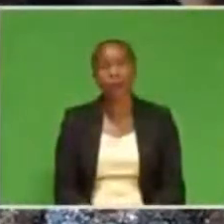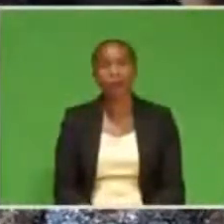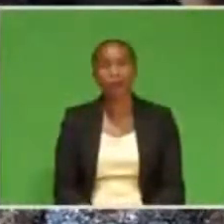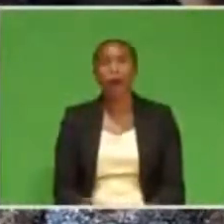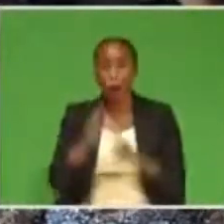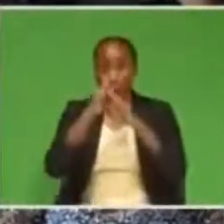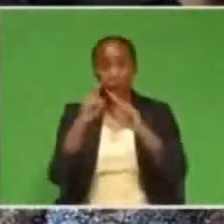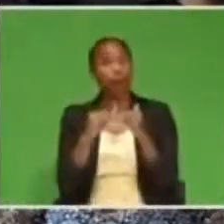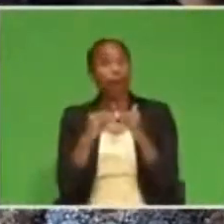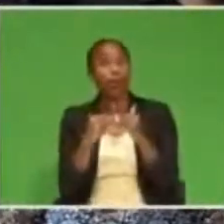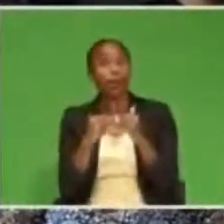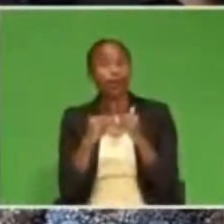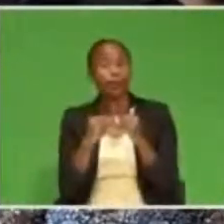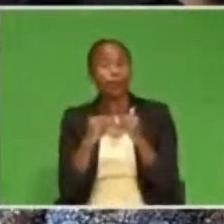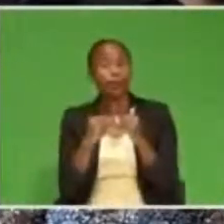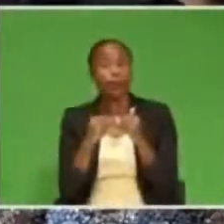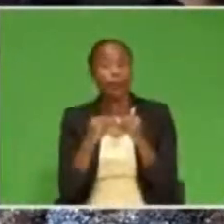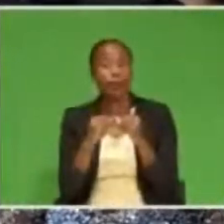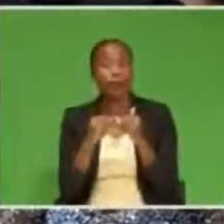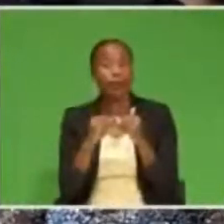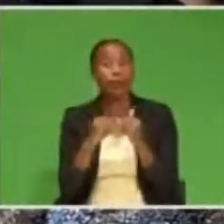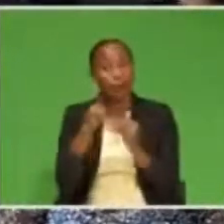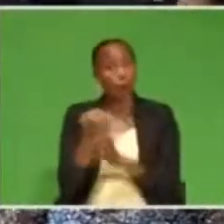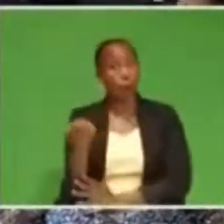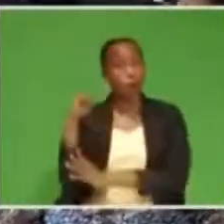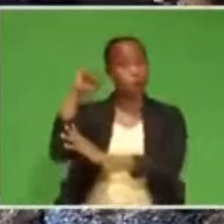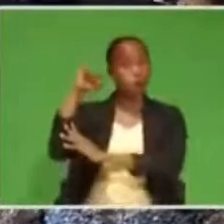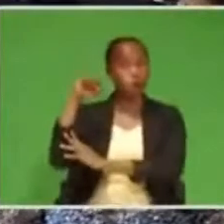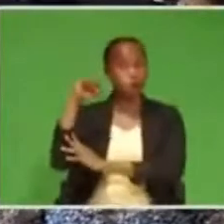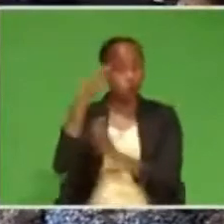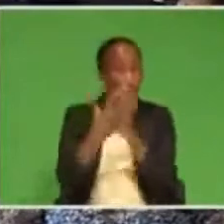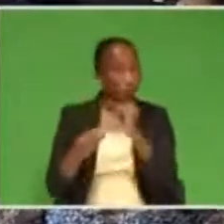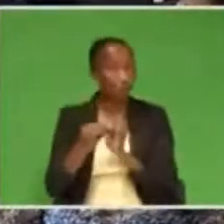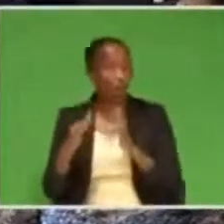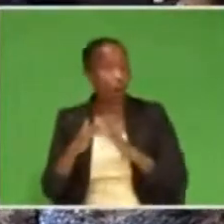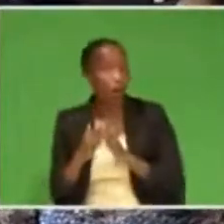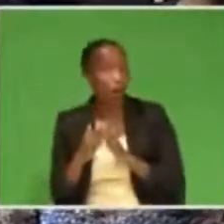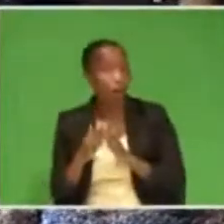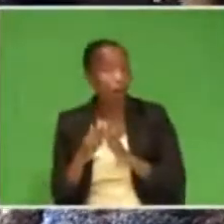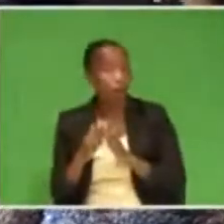Honorable members, you are refusing to leave the house?